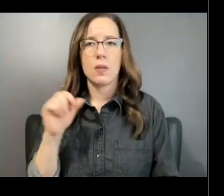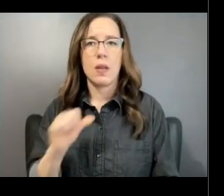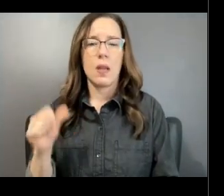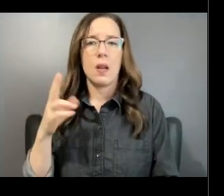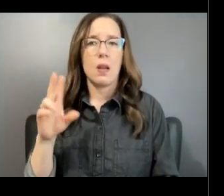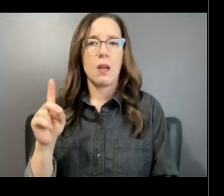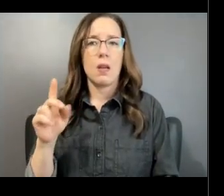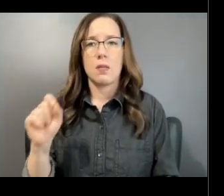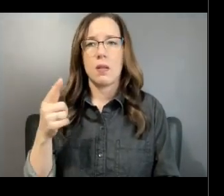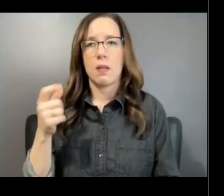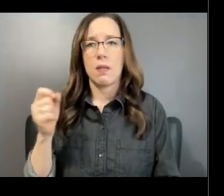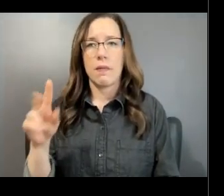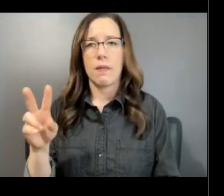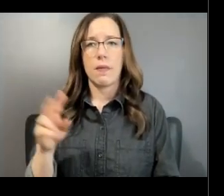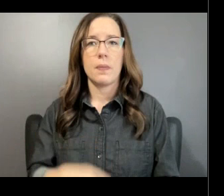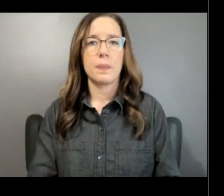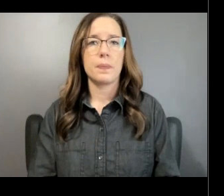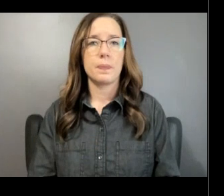fairhousingfirst@hud.gov.